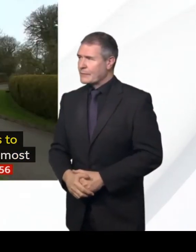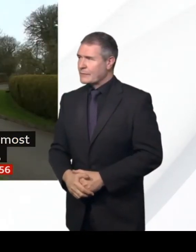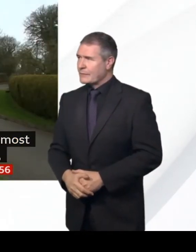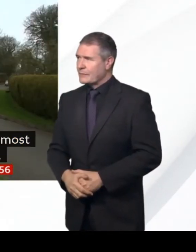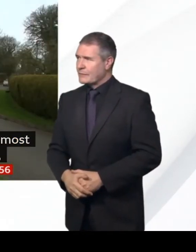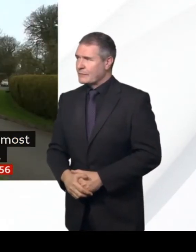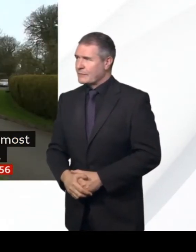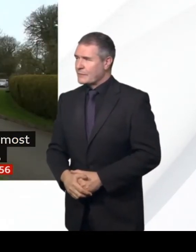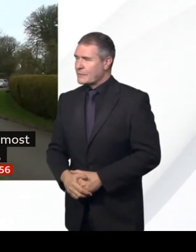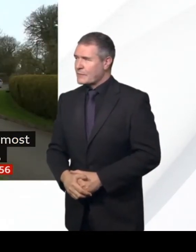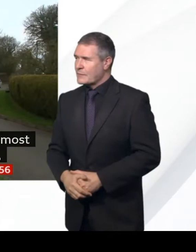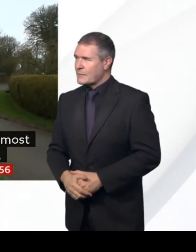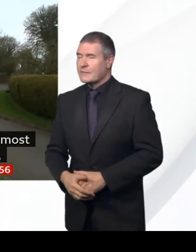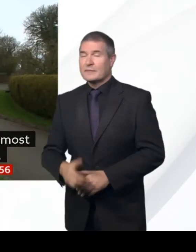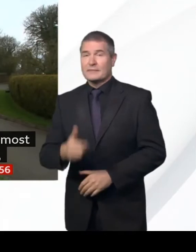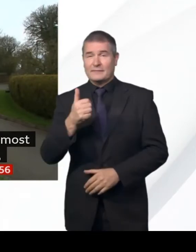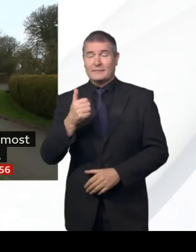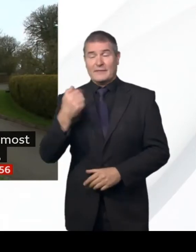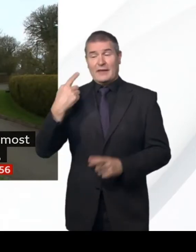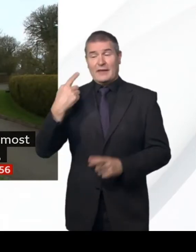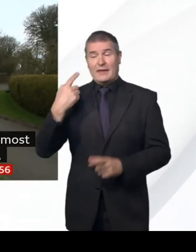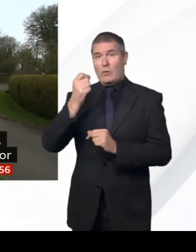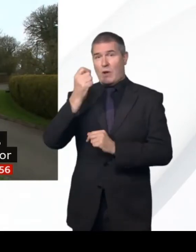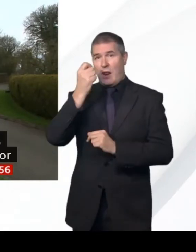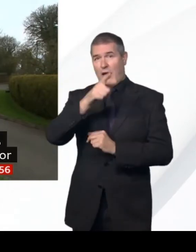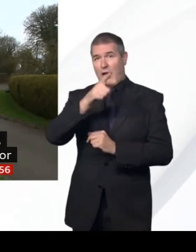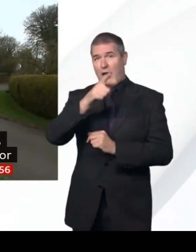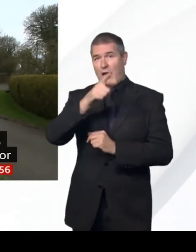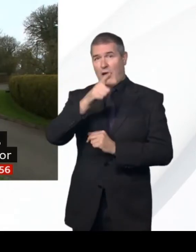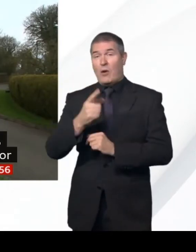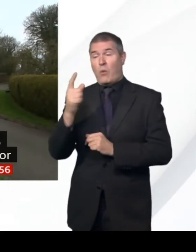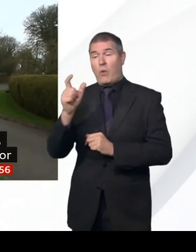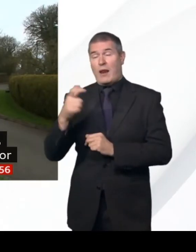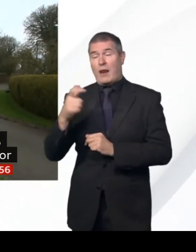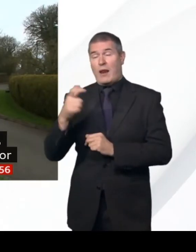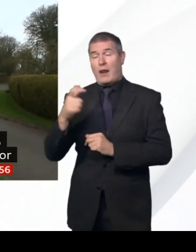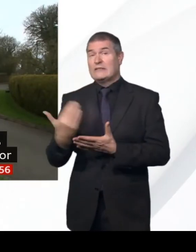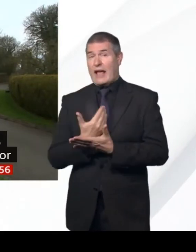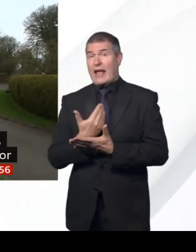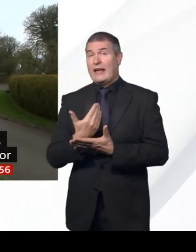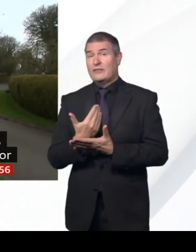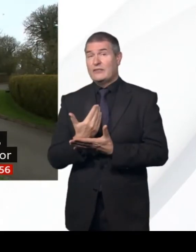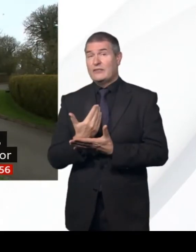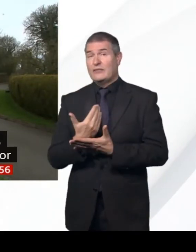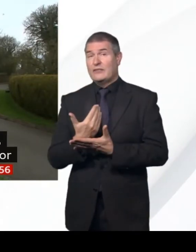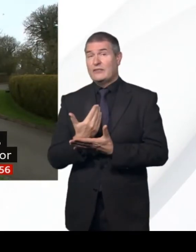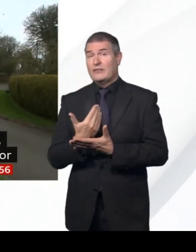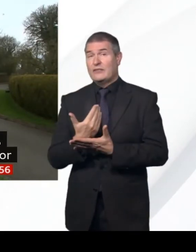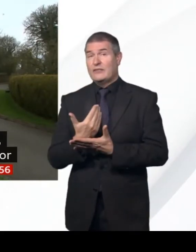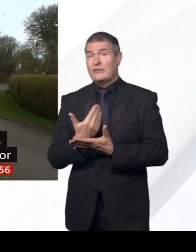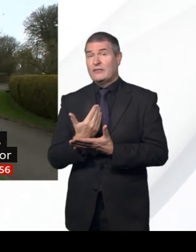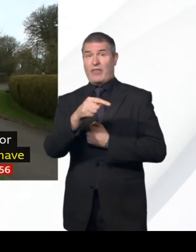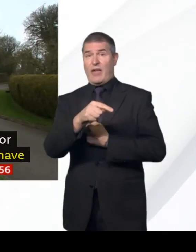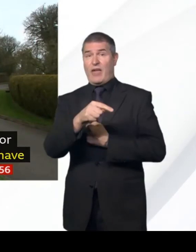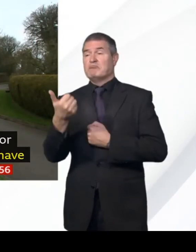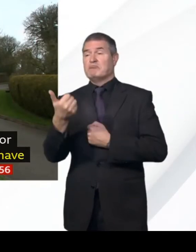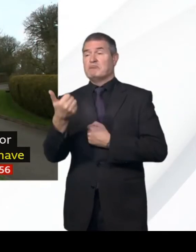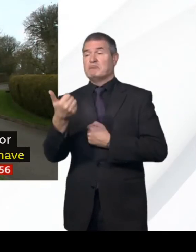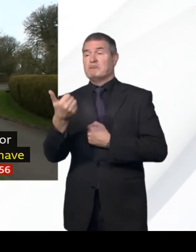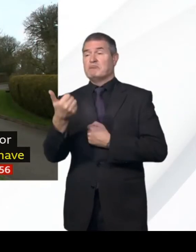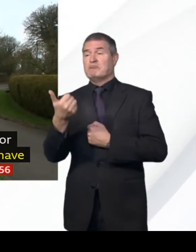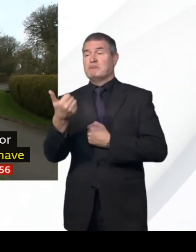Yes, we've been very lucky actually in the last few days that a life has been saved through a defibrillator that was actually put in. But the important thing is,